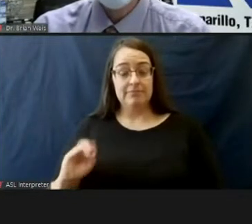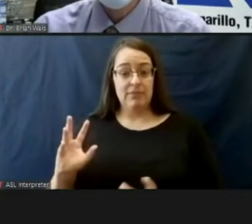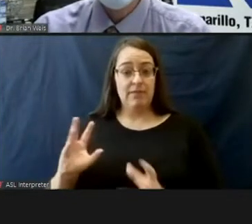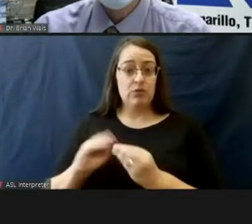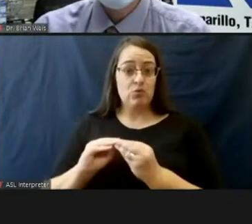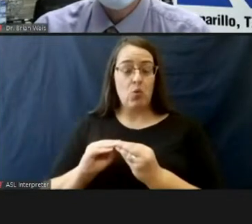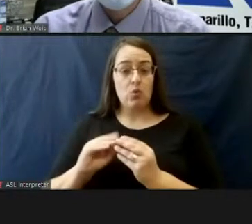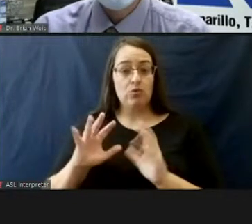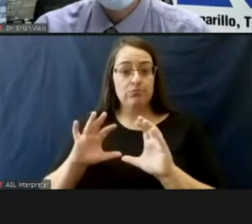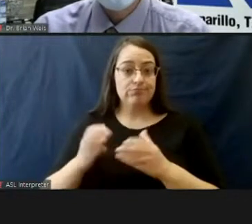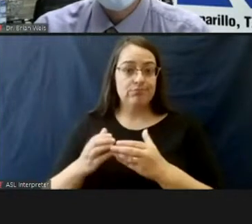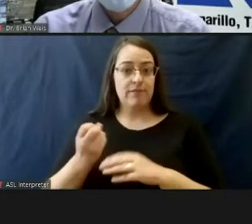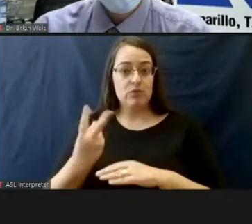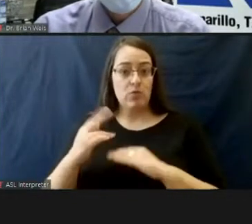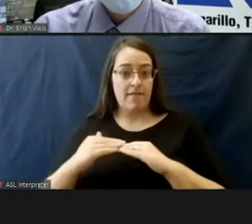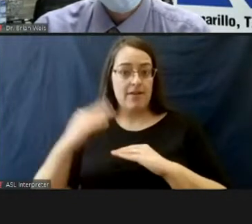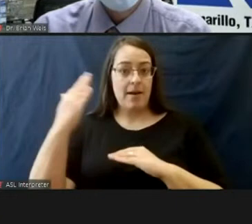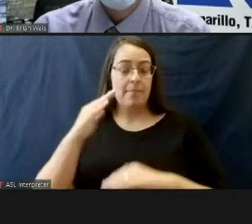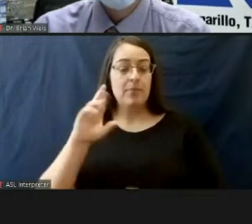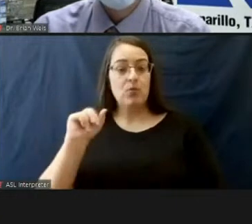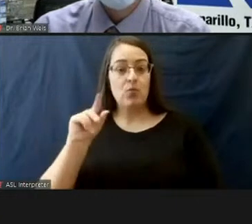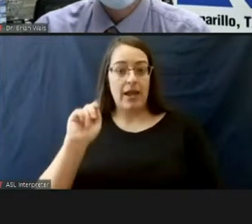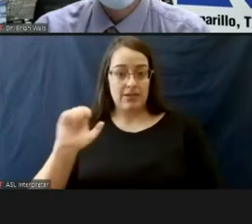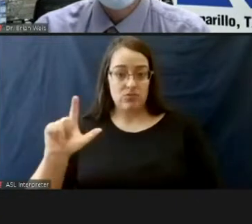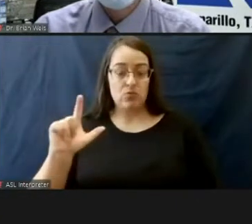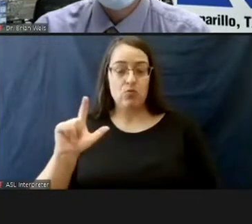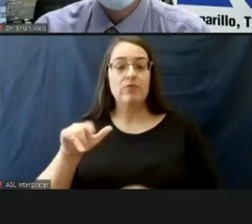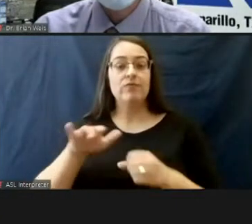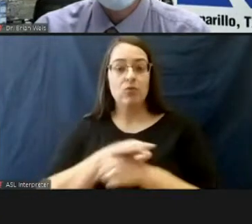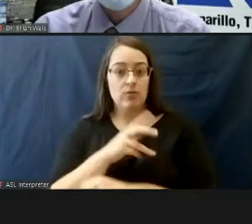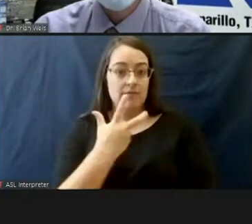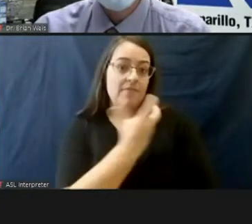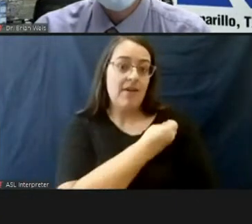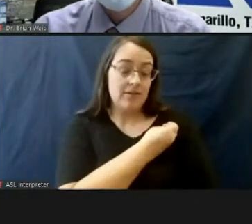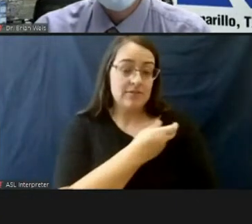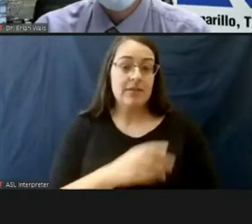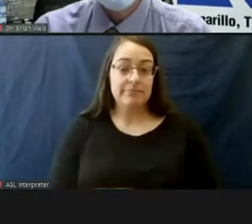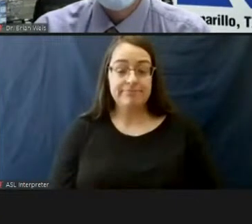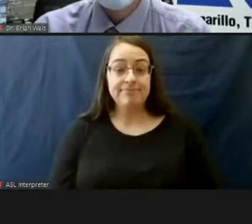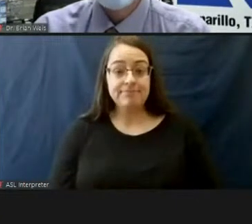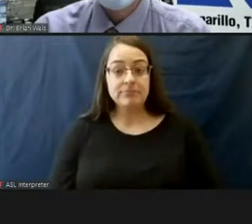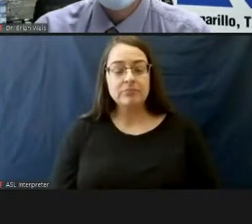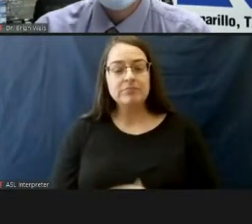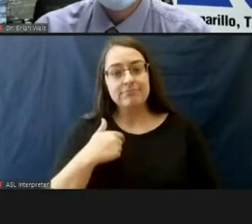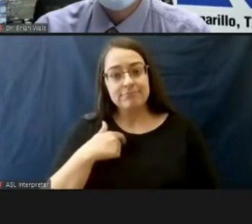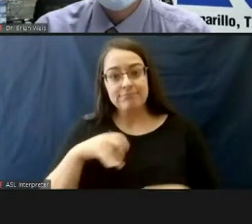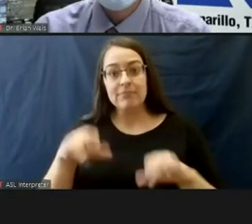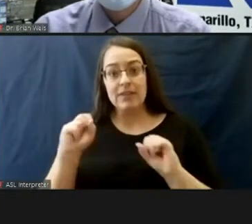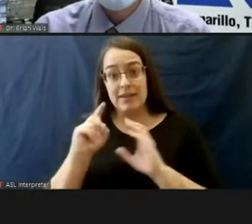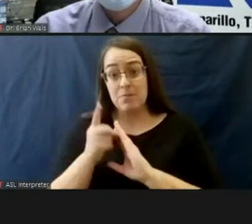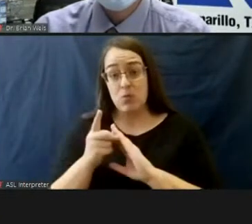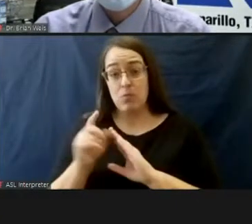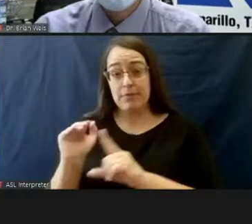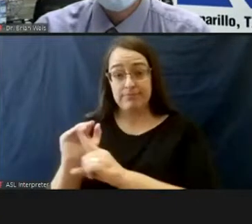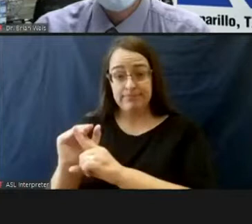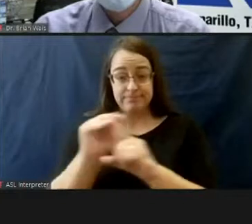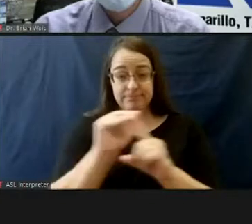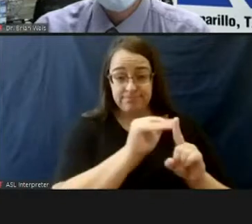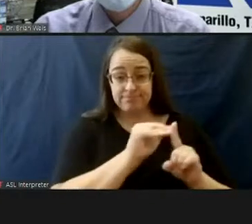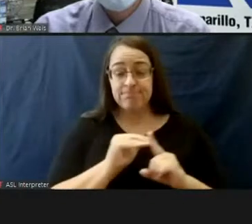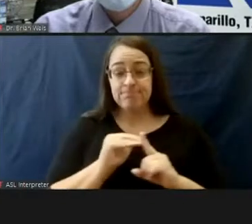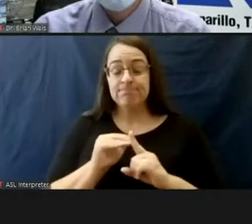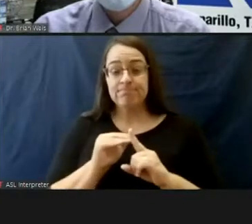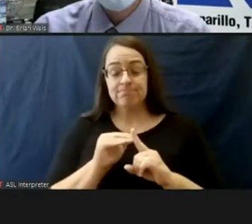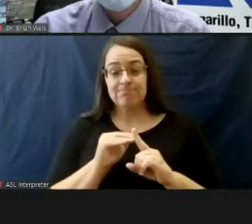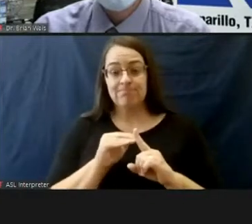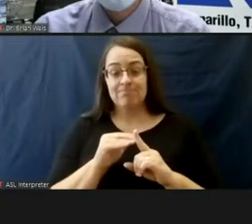over 12 in Randall County that are fully vaccinated. I would take a moment to remind folks that in this